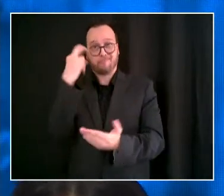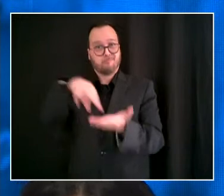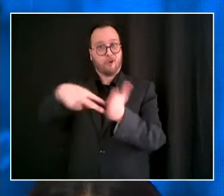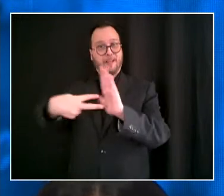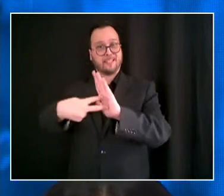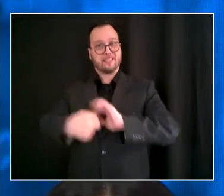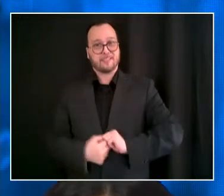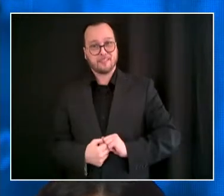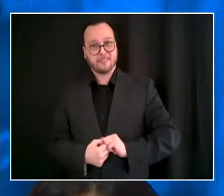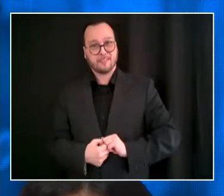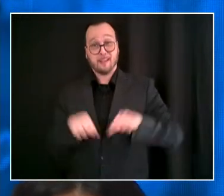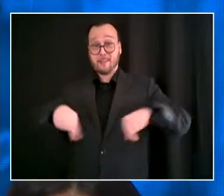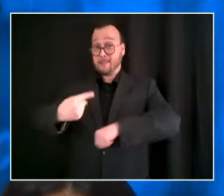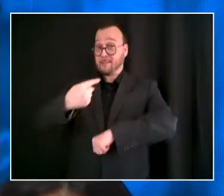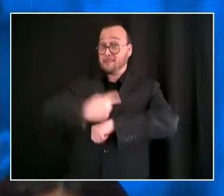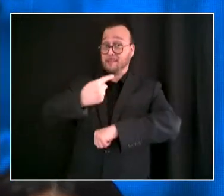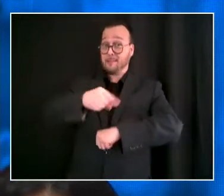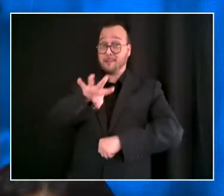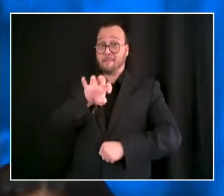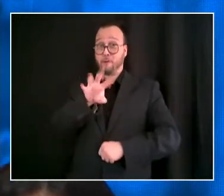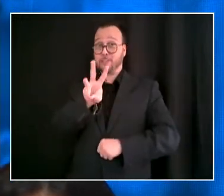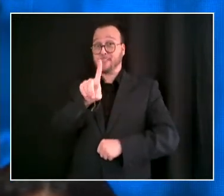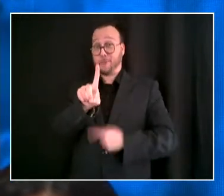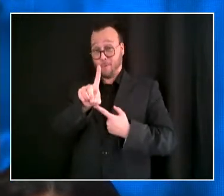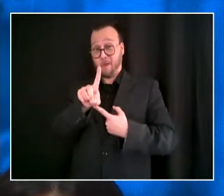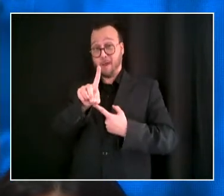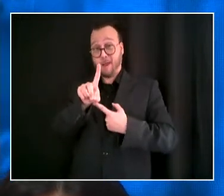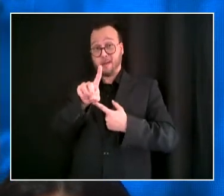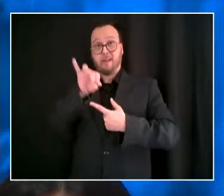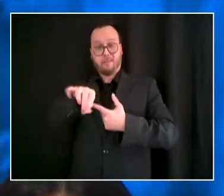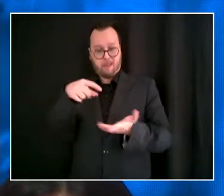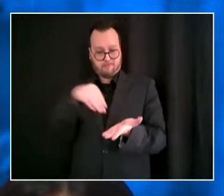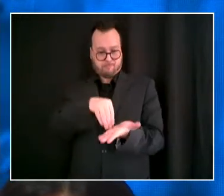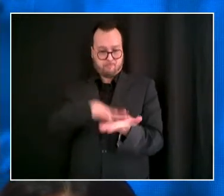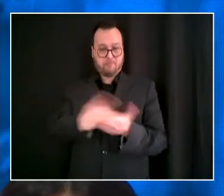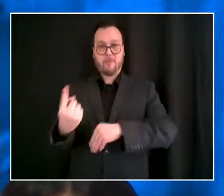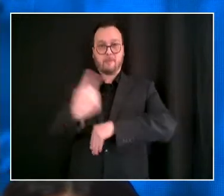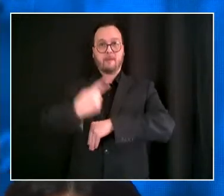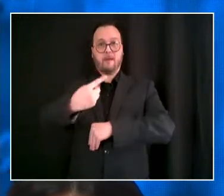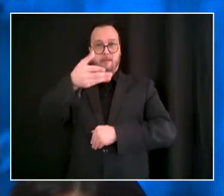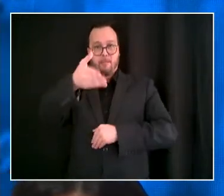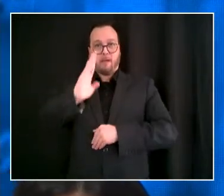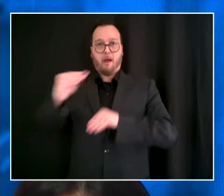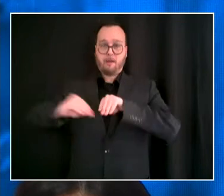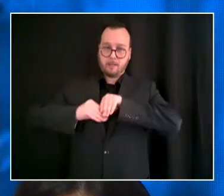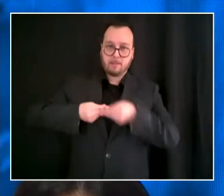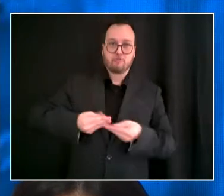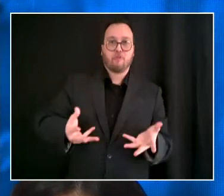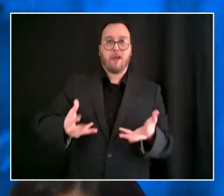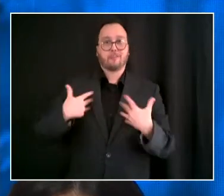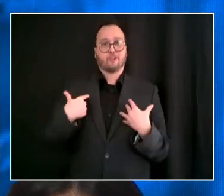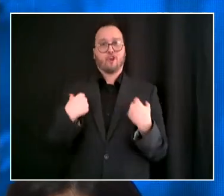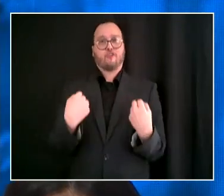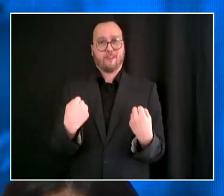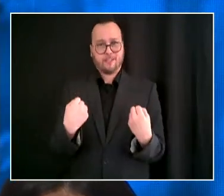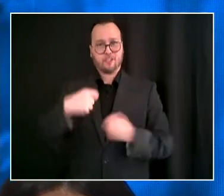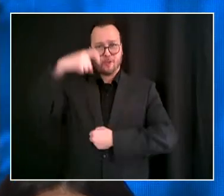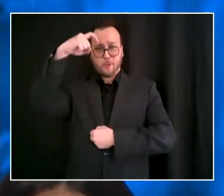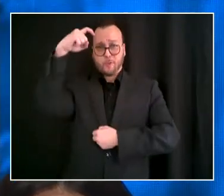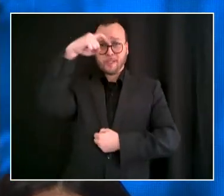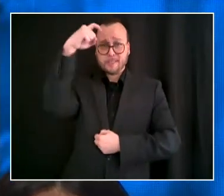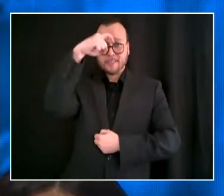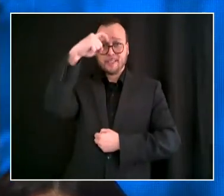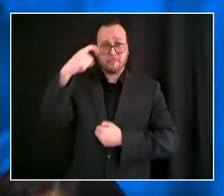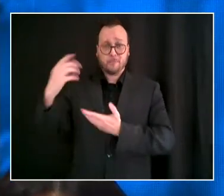day, 461, be the day that God grants courage, wisdom to